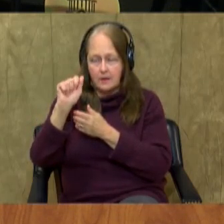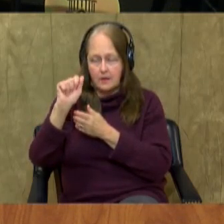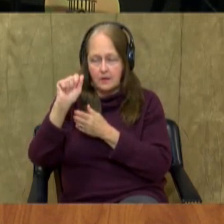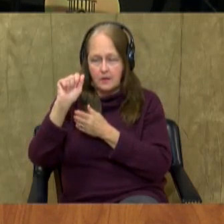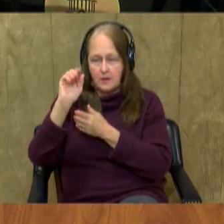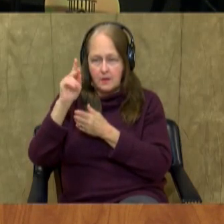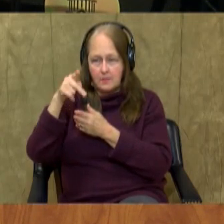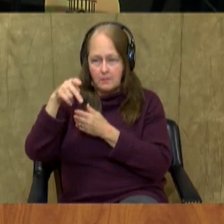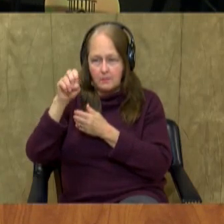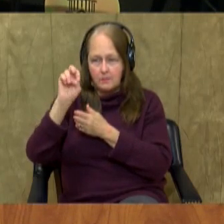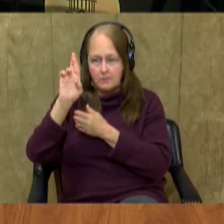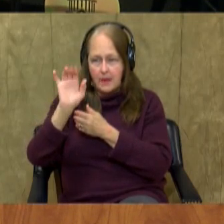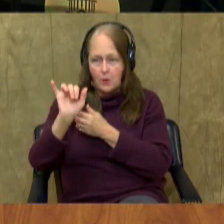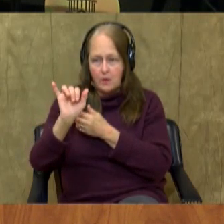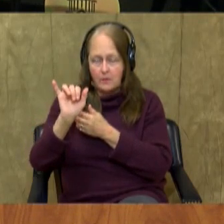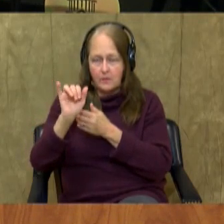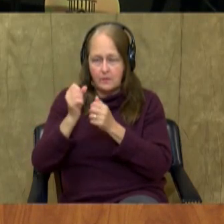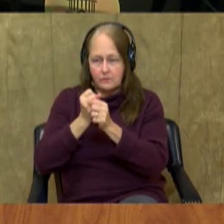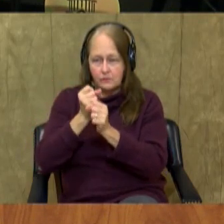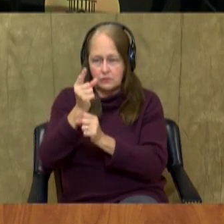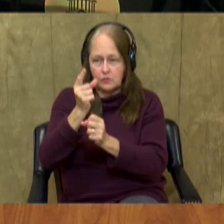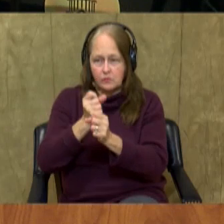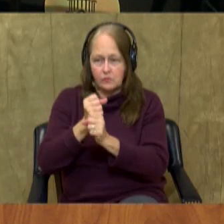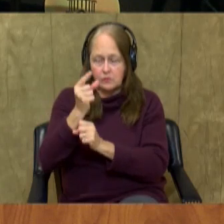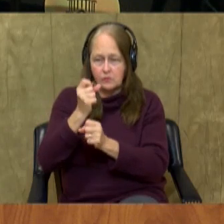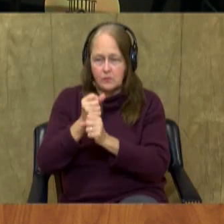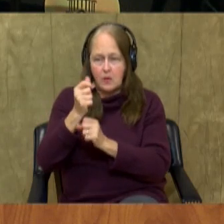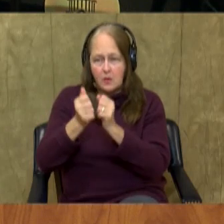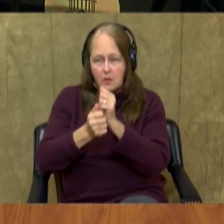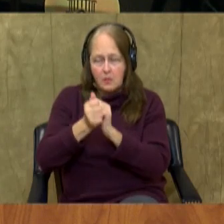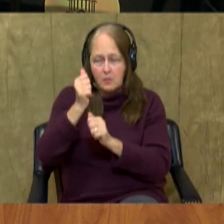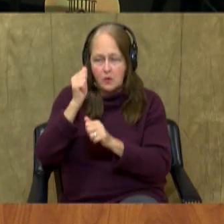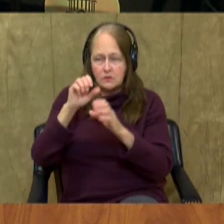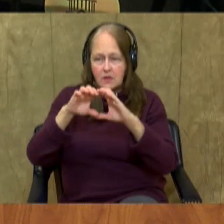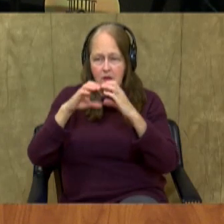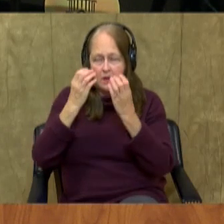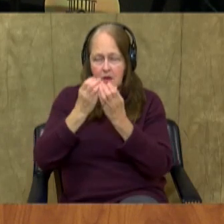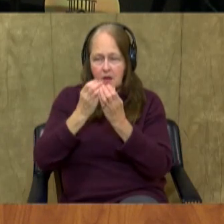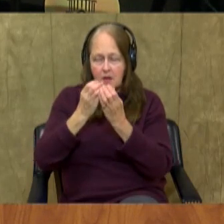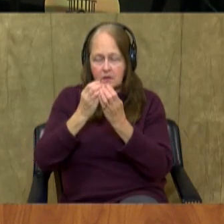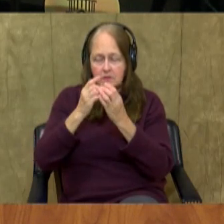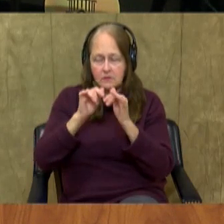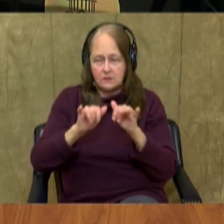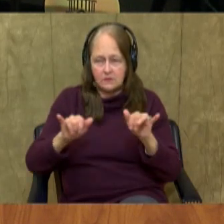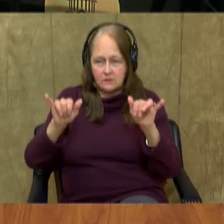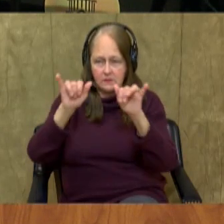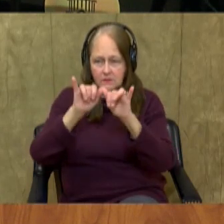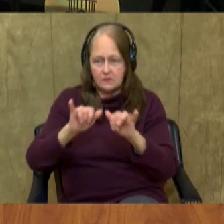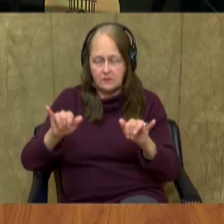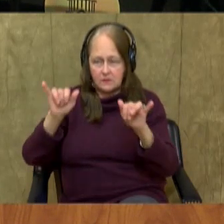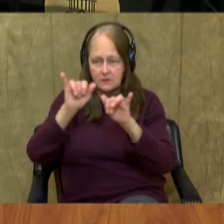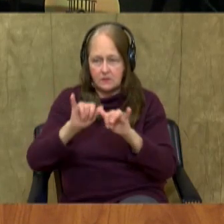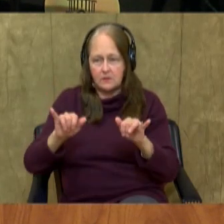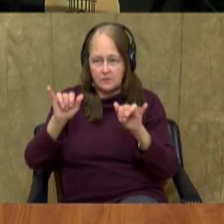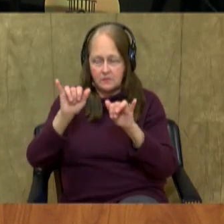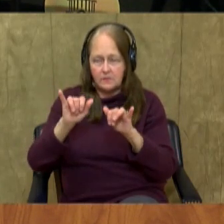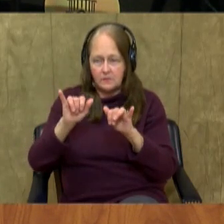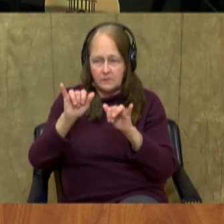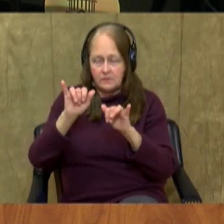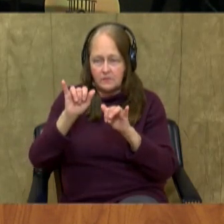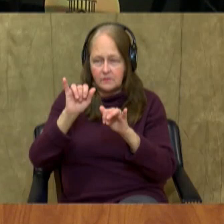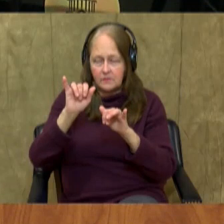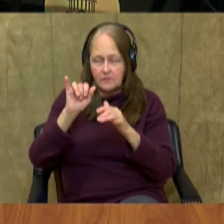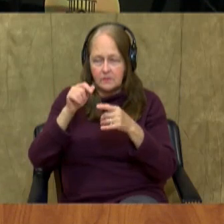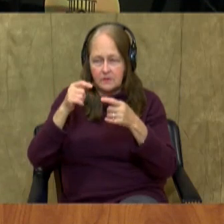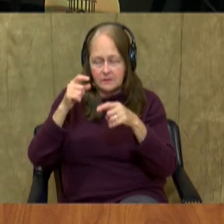subject. Year after year, most literature classes cover the same authors and genres.